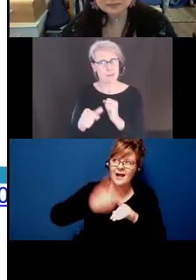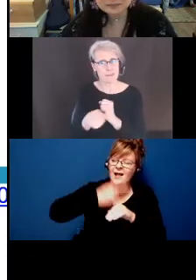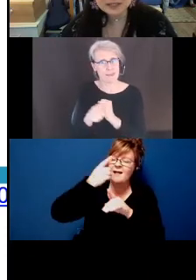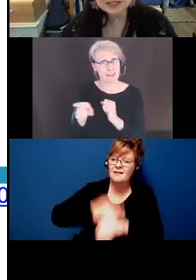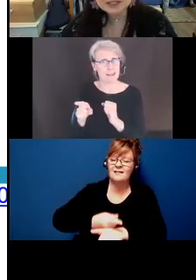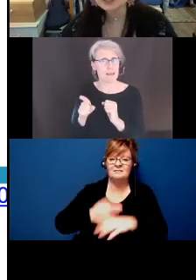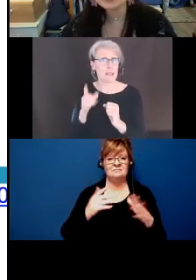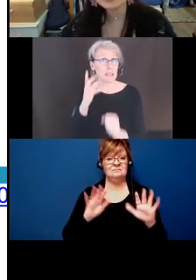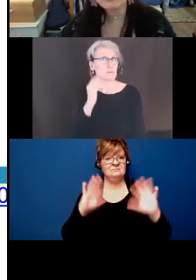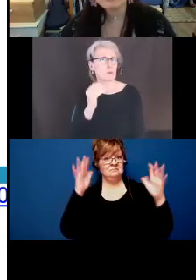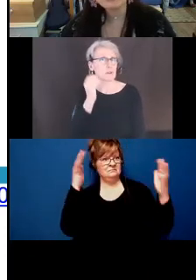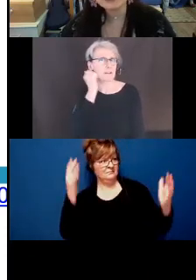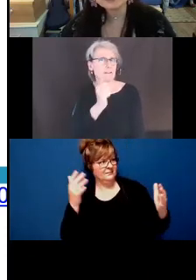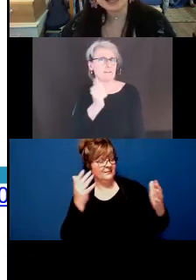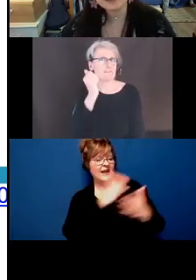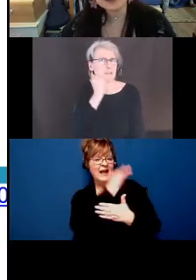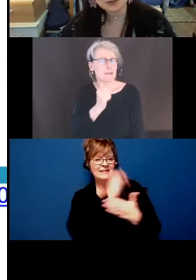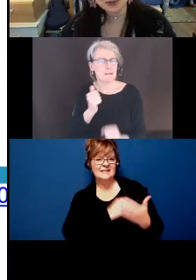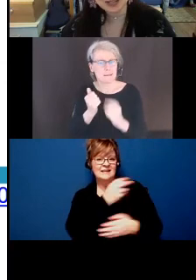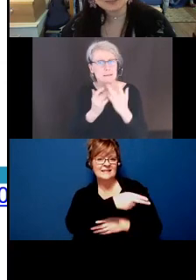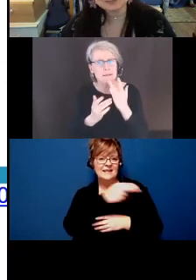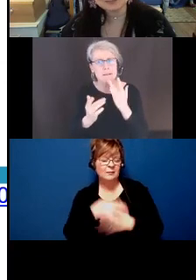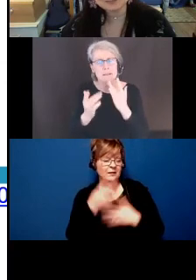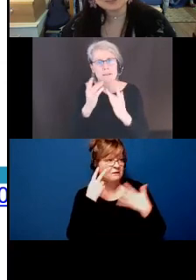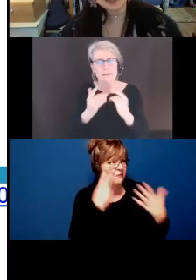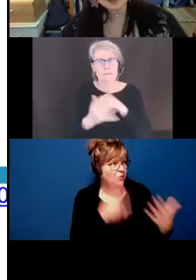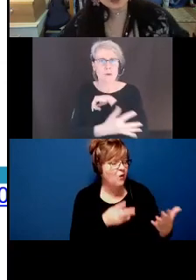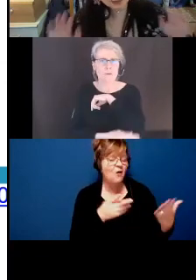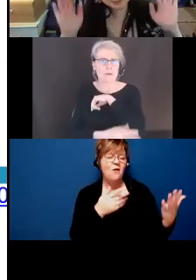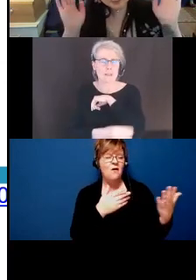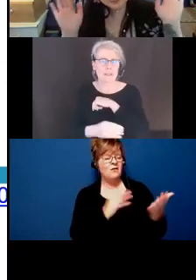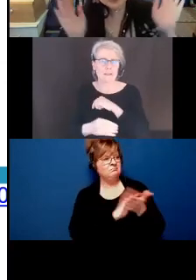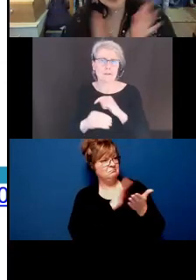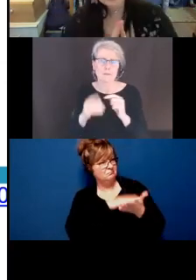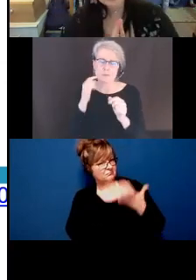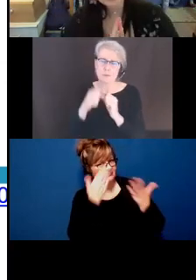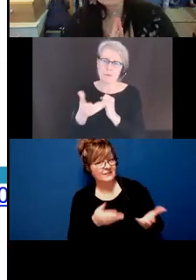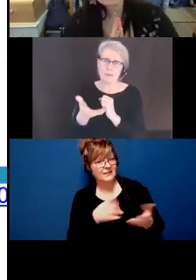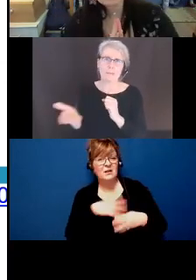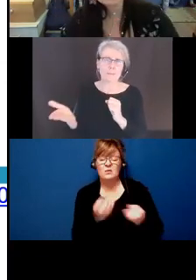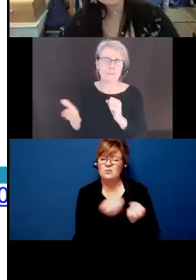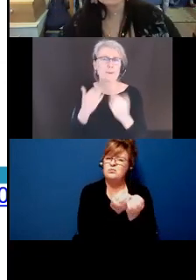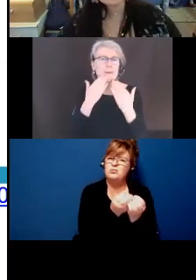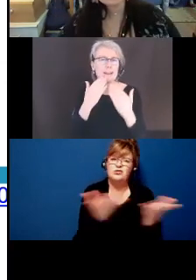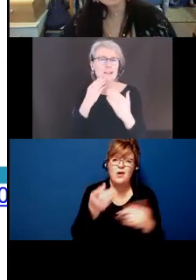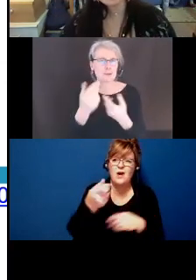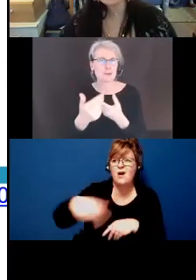Please share, and thanks again for joining. Thank you, everyone. Have a good day.